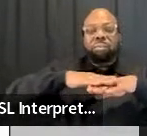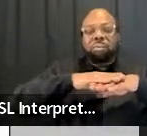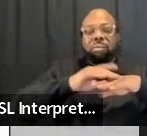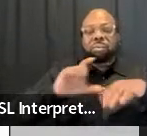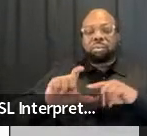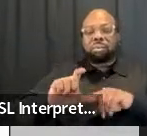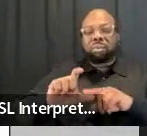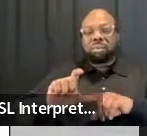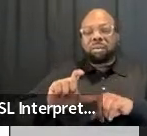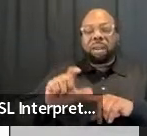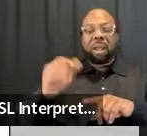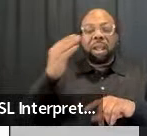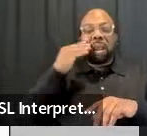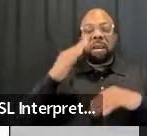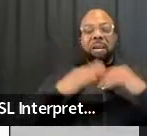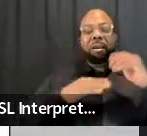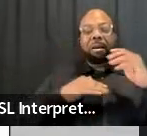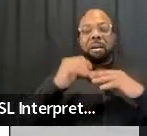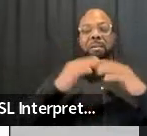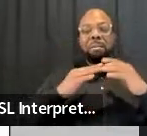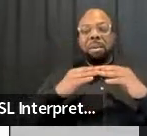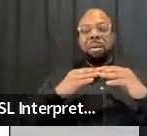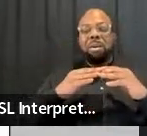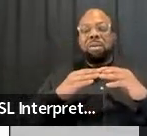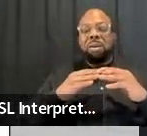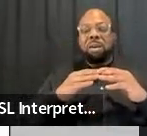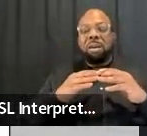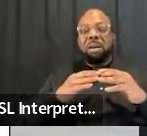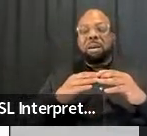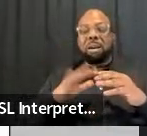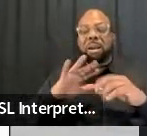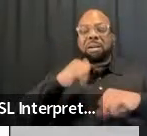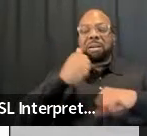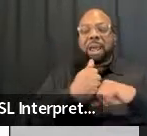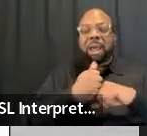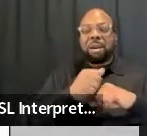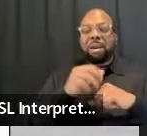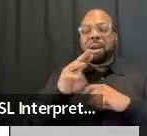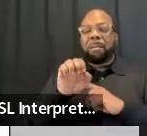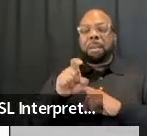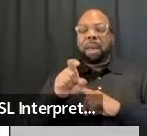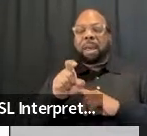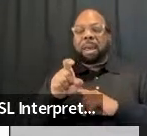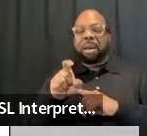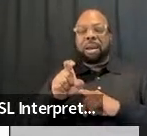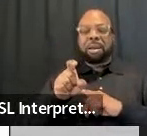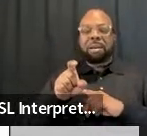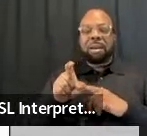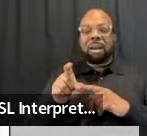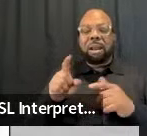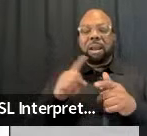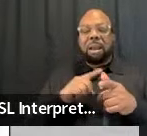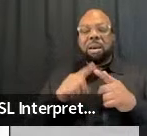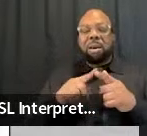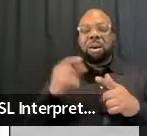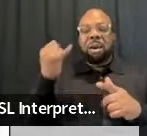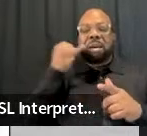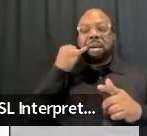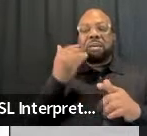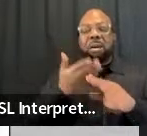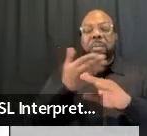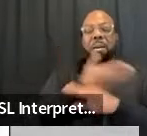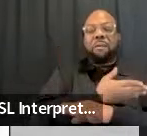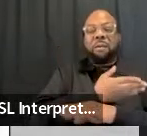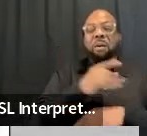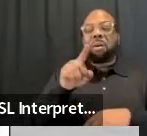If this building was built to its maximum FAR, as many buildings across the city typically are, or if it even predates zoning rules and